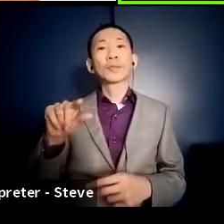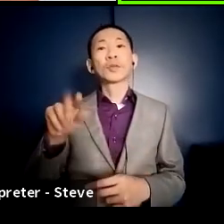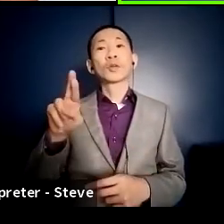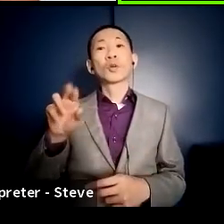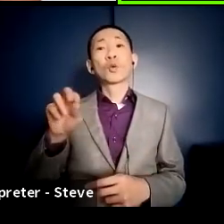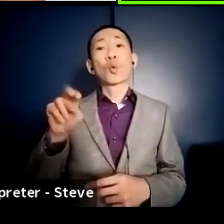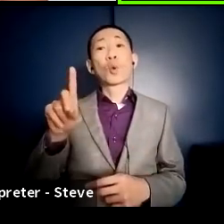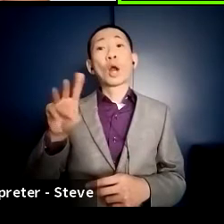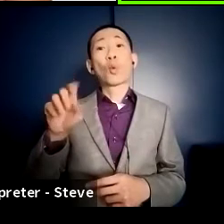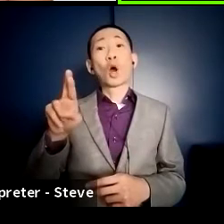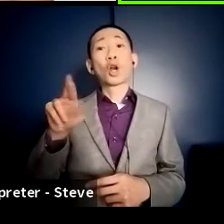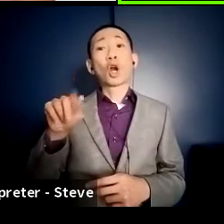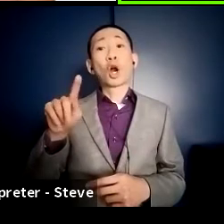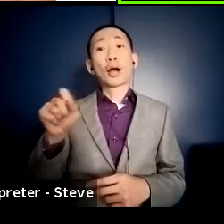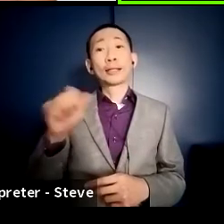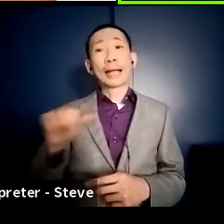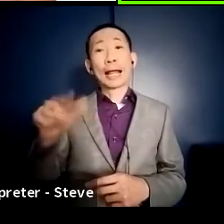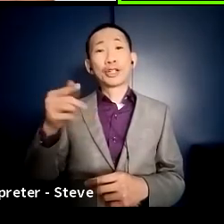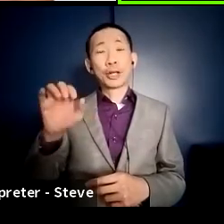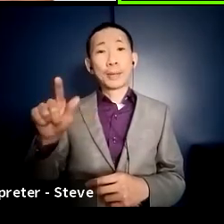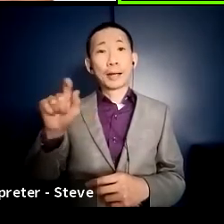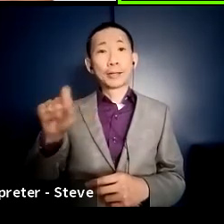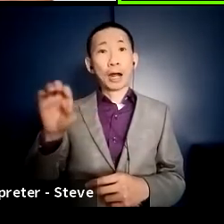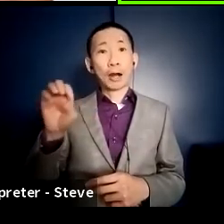groundwaterarts@gmail.com and hashtag Green New Theater.